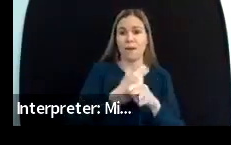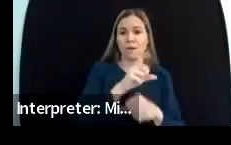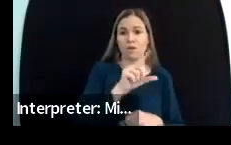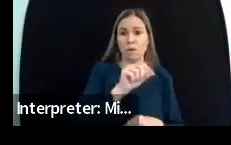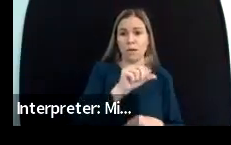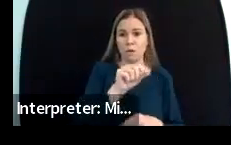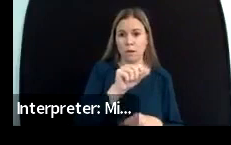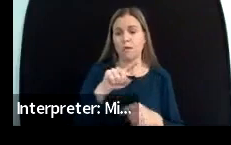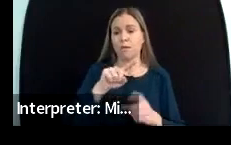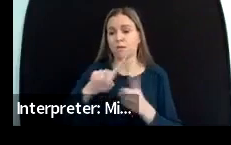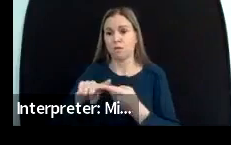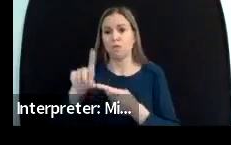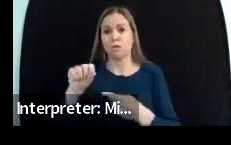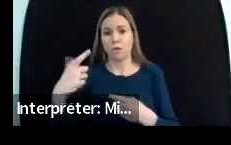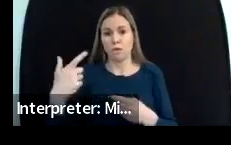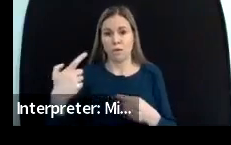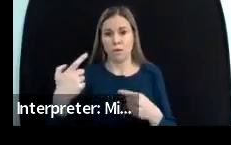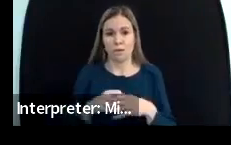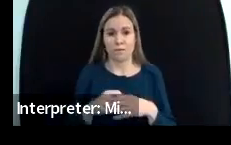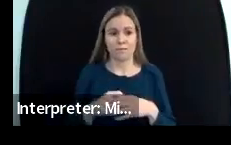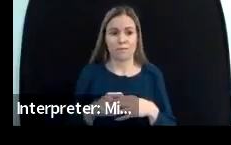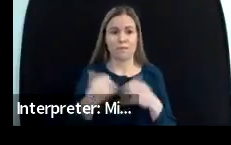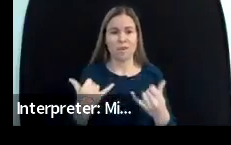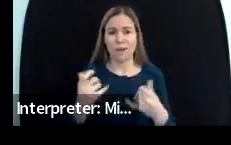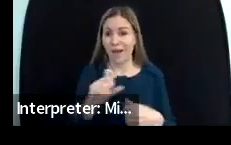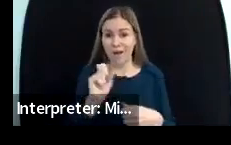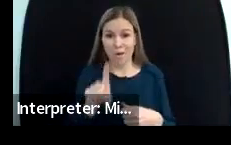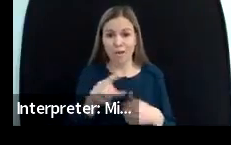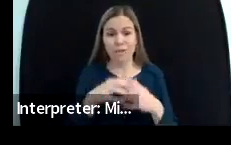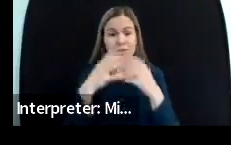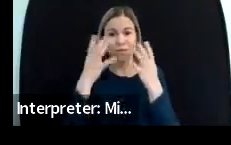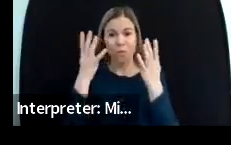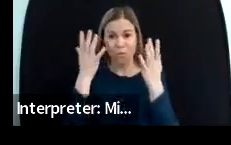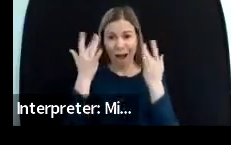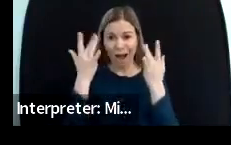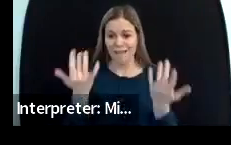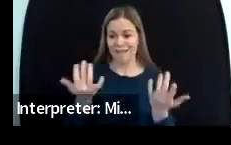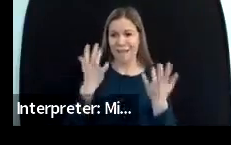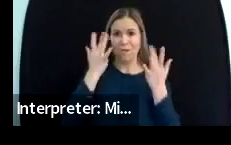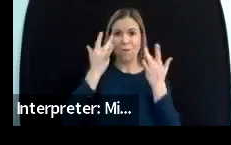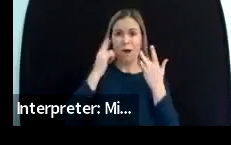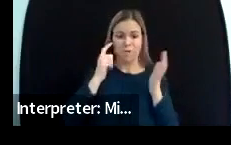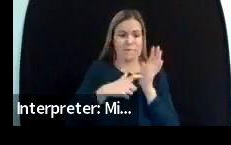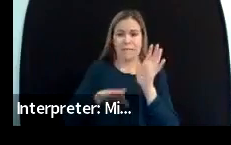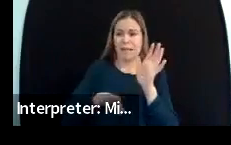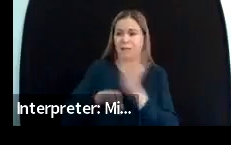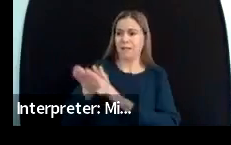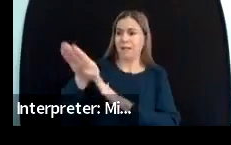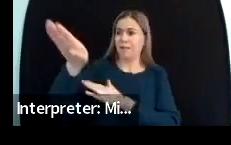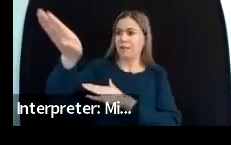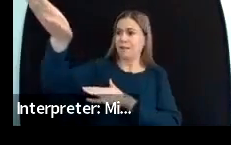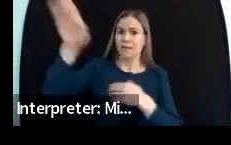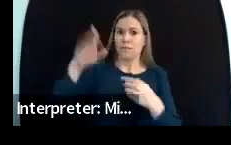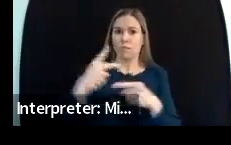And so the question is, well, why? Why are we seeing these kind of trends going up? We have all of